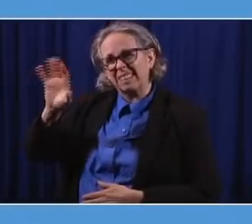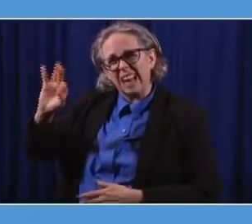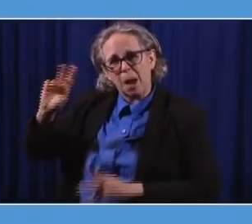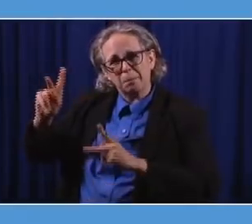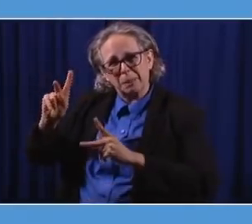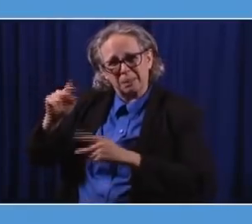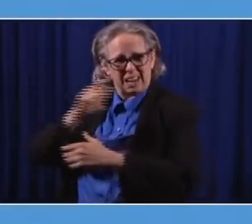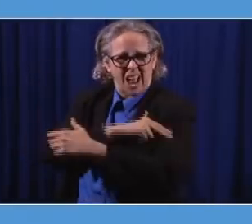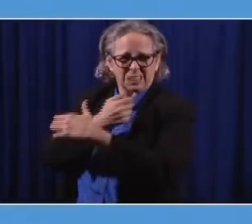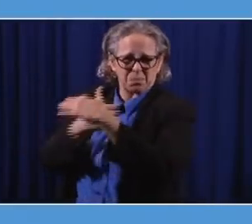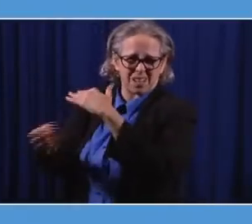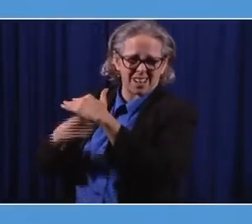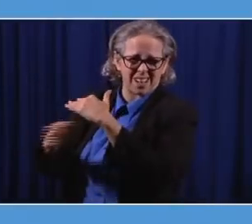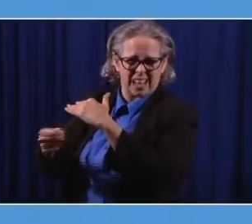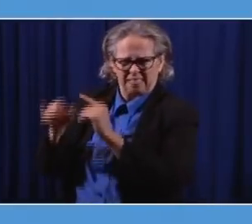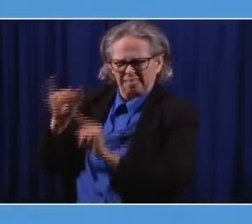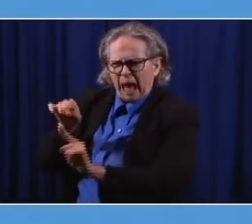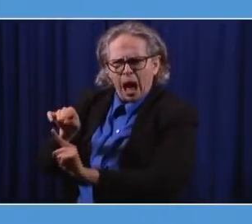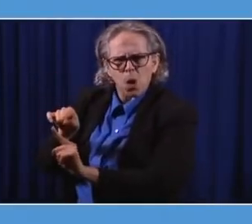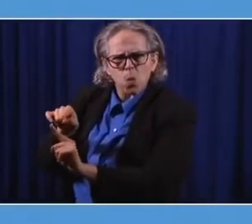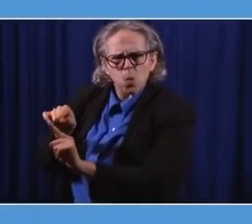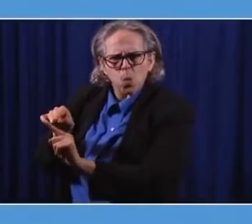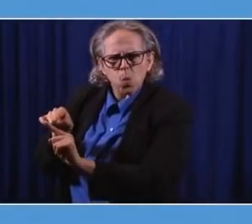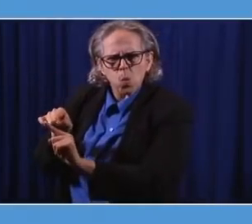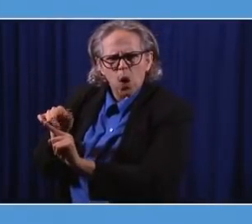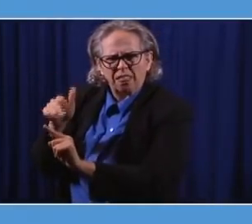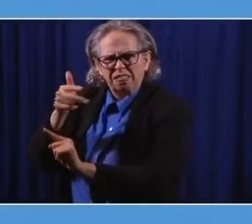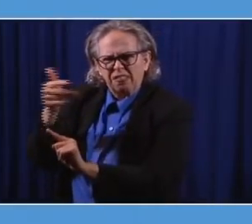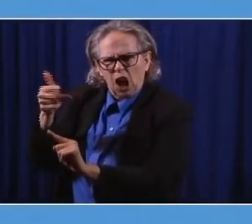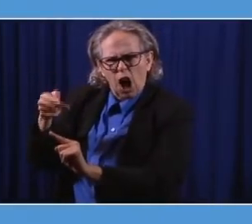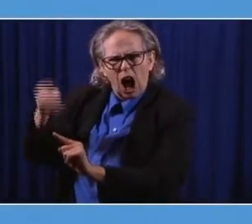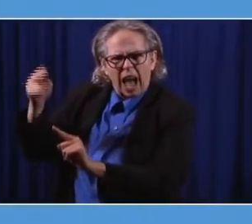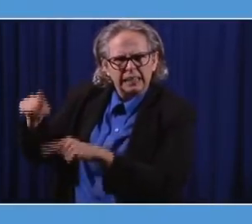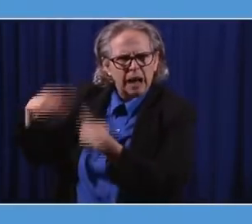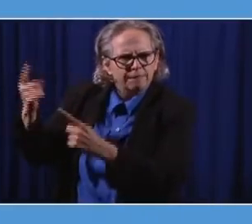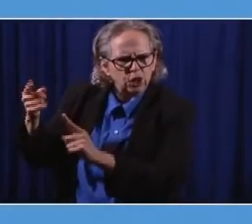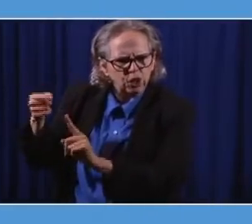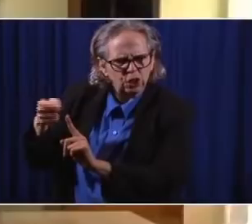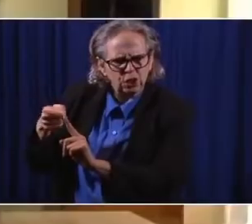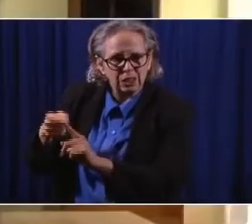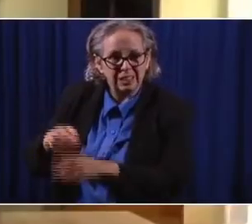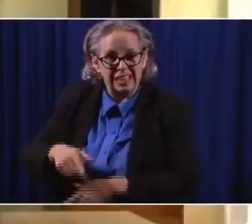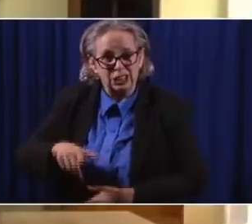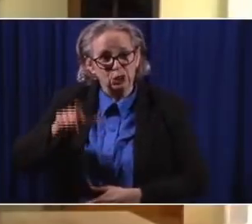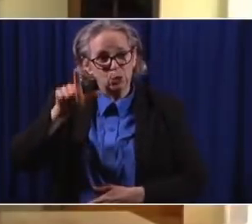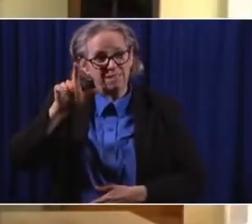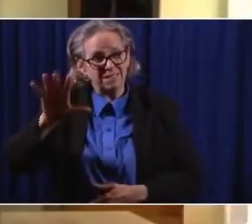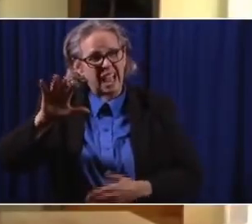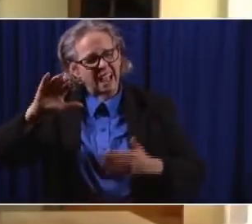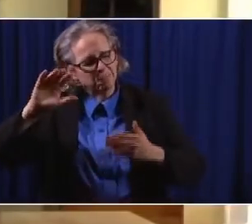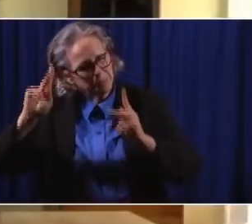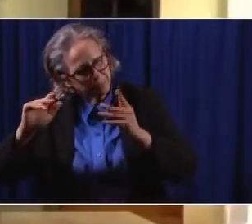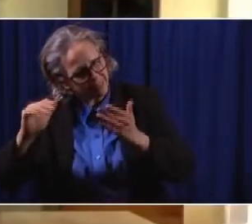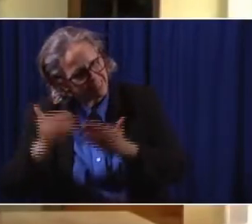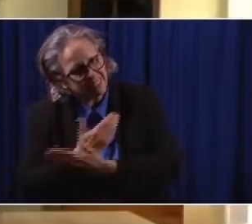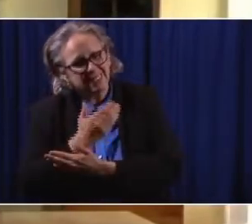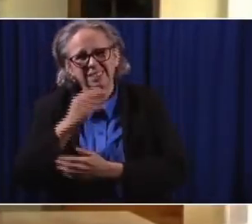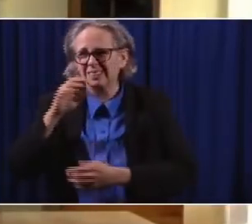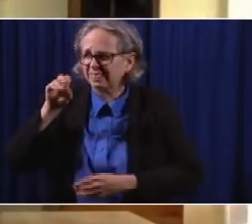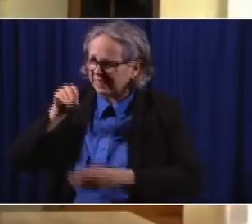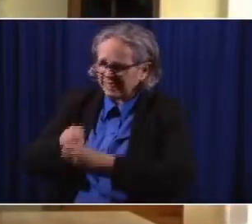we have reported so far, and 25 new ICU admissions. Eric, let's go to